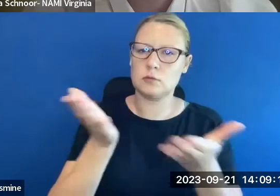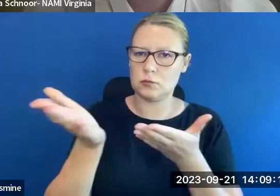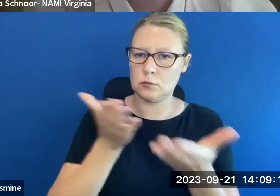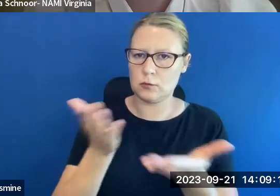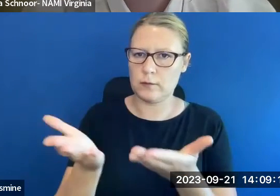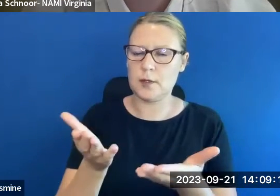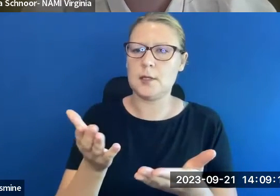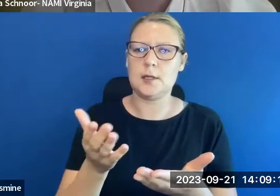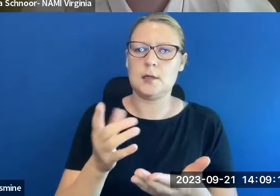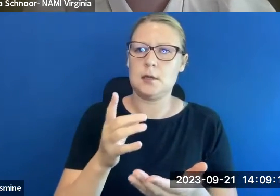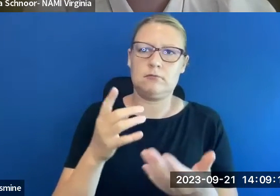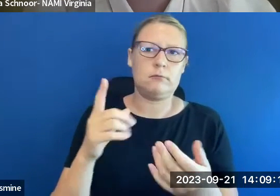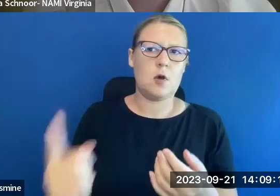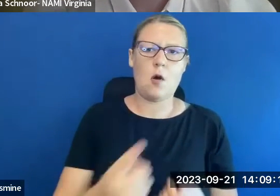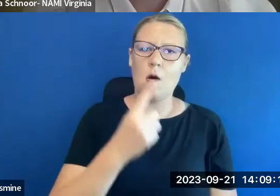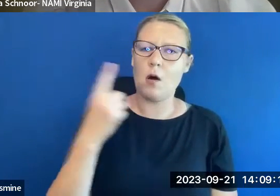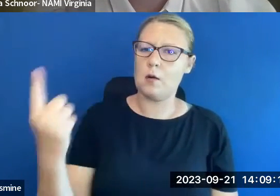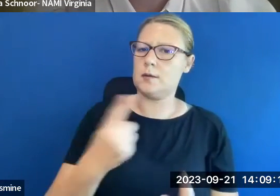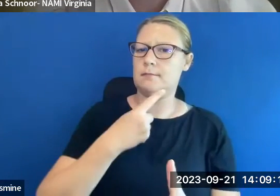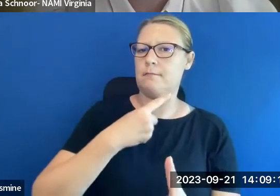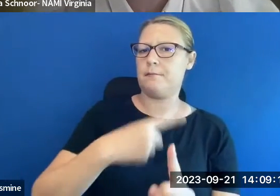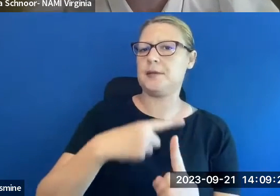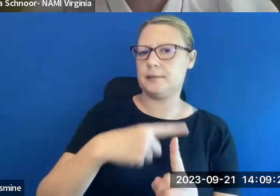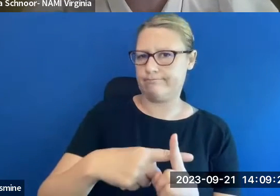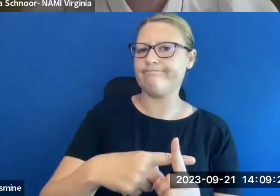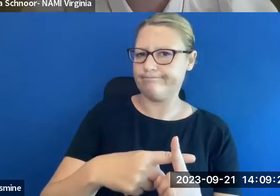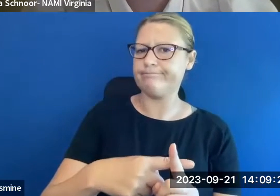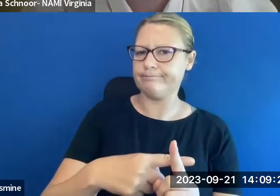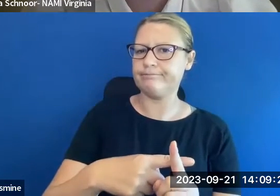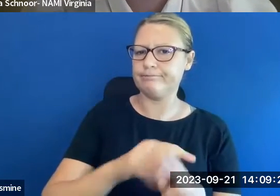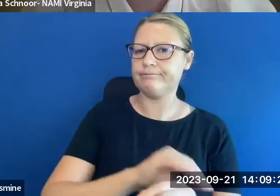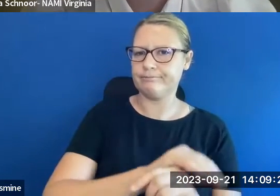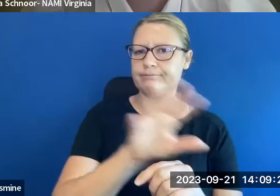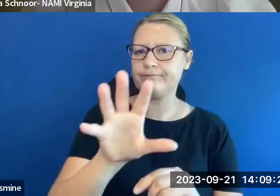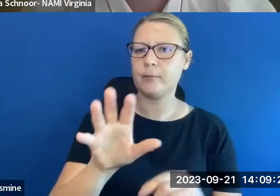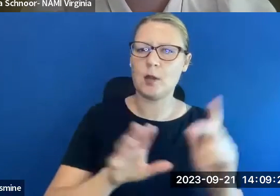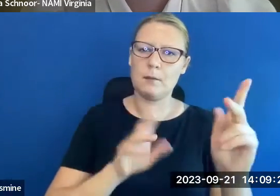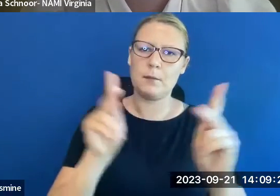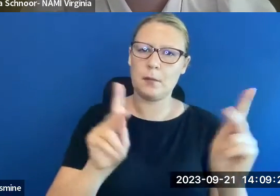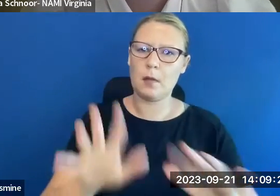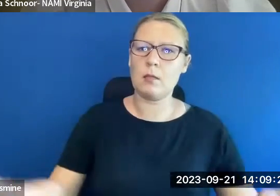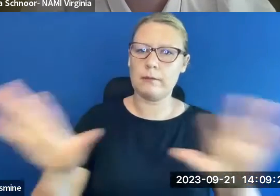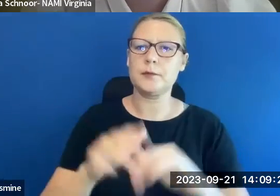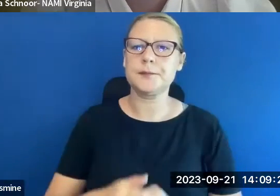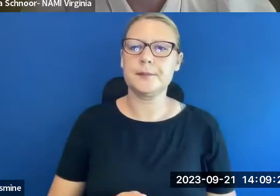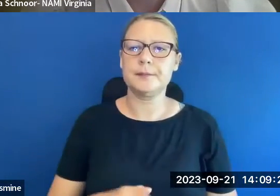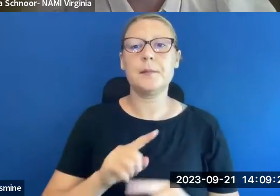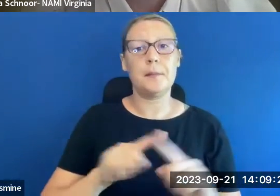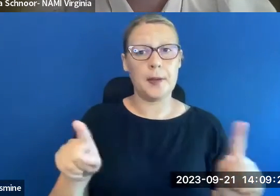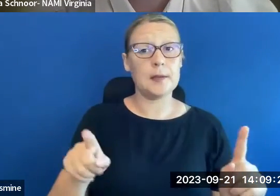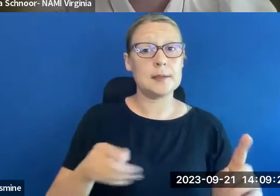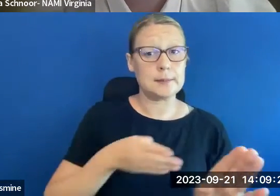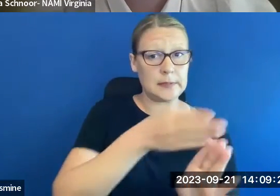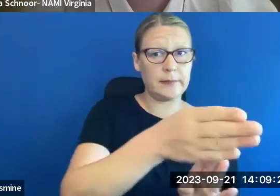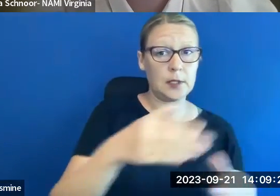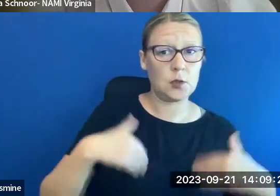only have a positive impact with all people. But I think with youth as well, because